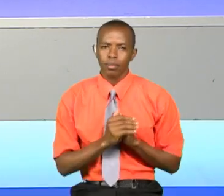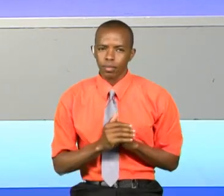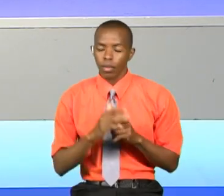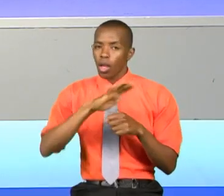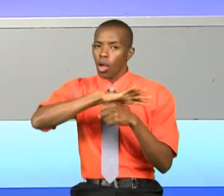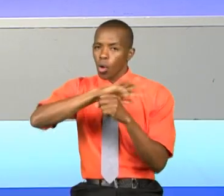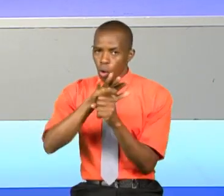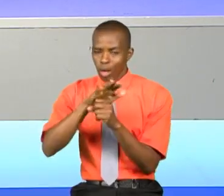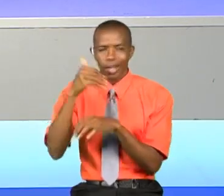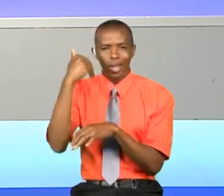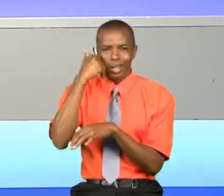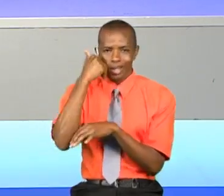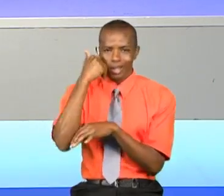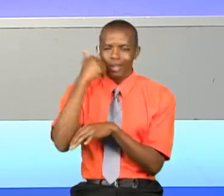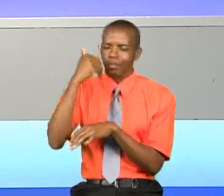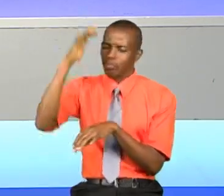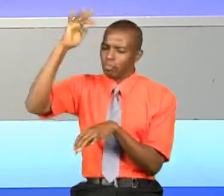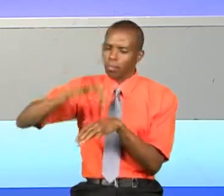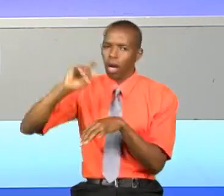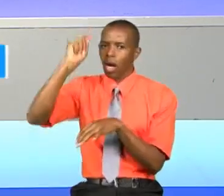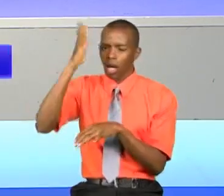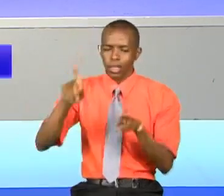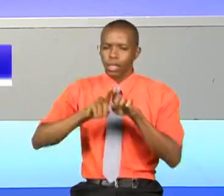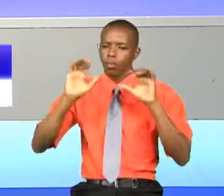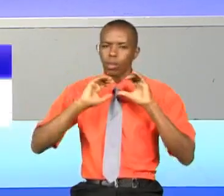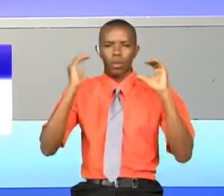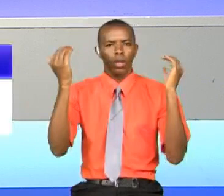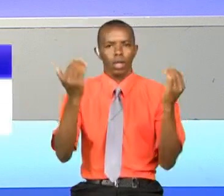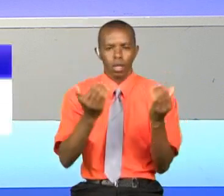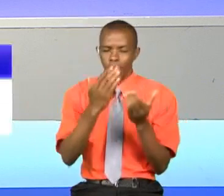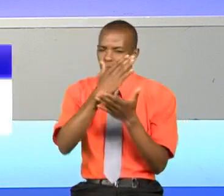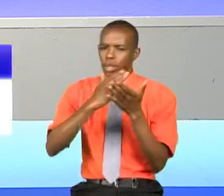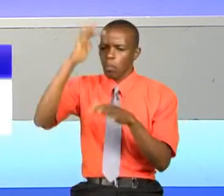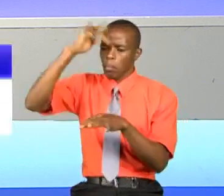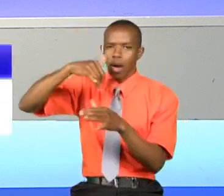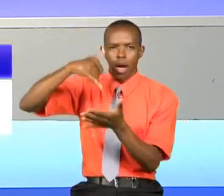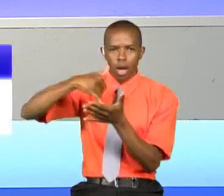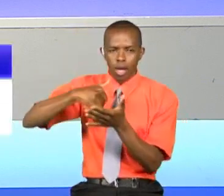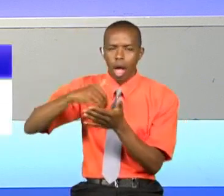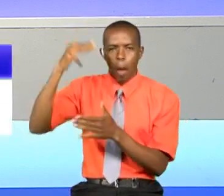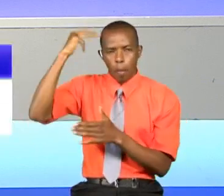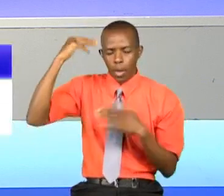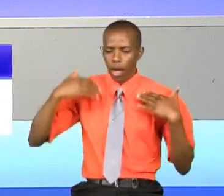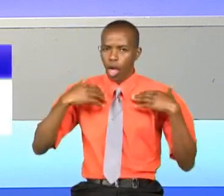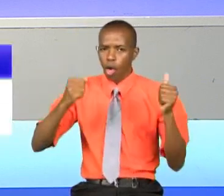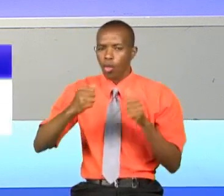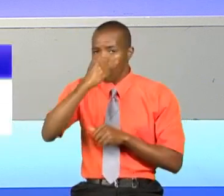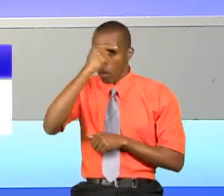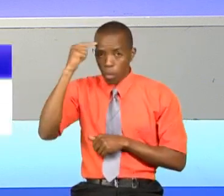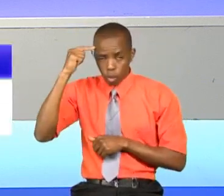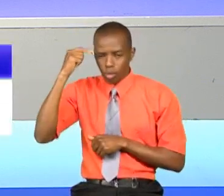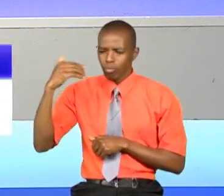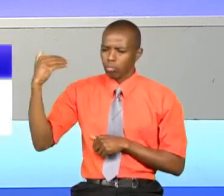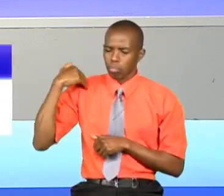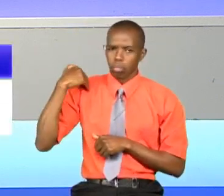The COVID-19 pandemic has had a lot of effects on Kenyans and the world at large. Some of the effects include degrading mental health due to the disruption it has